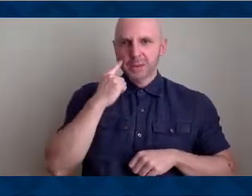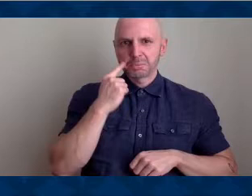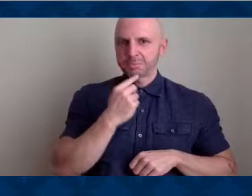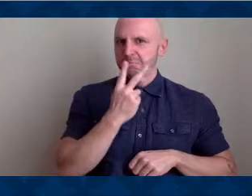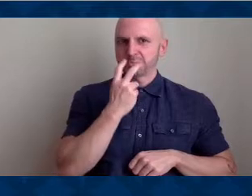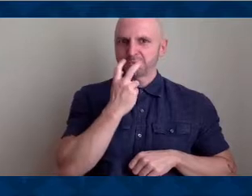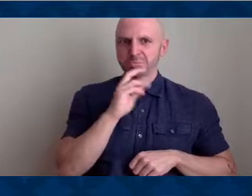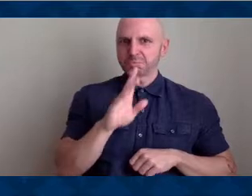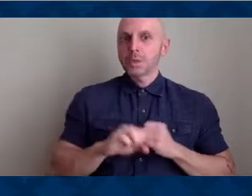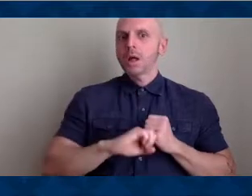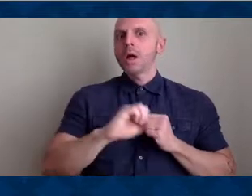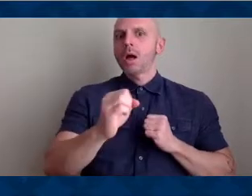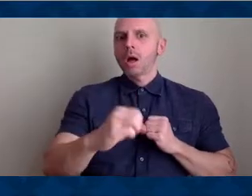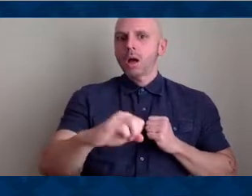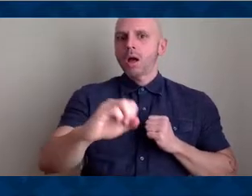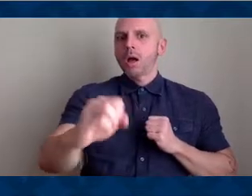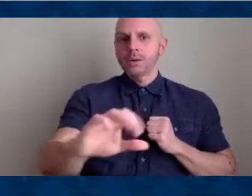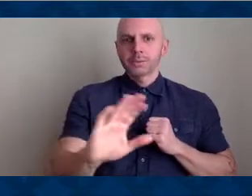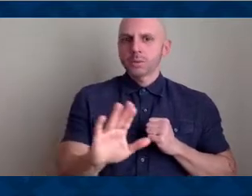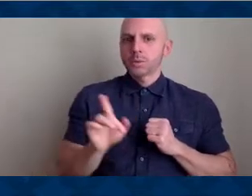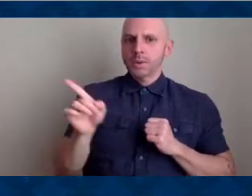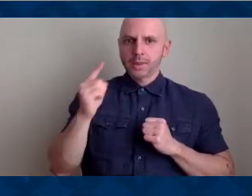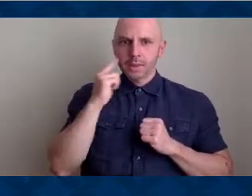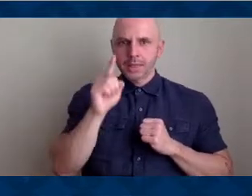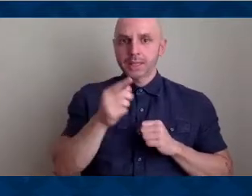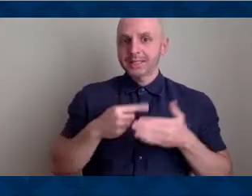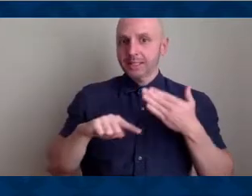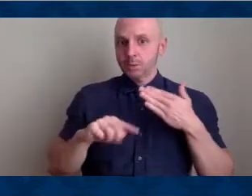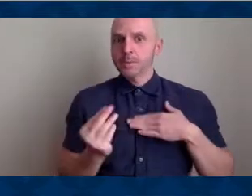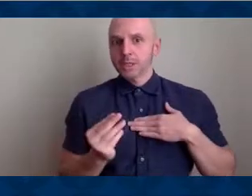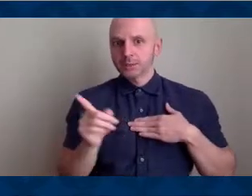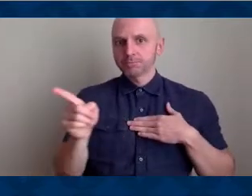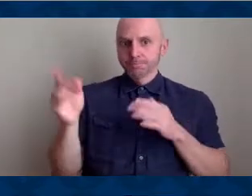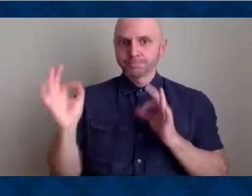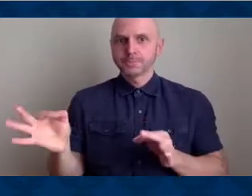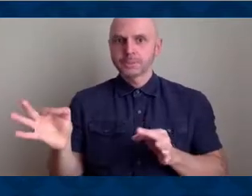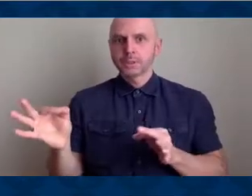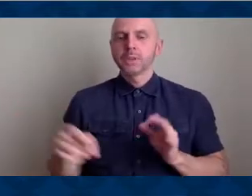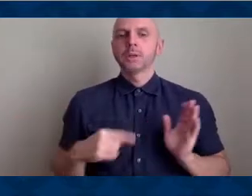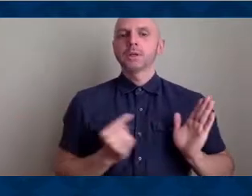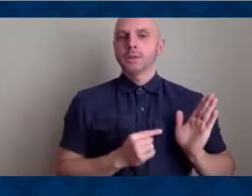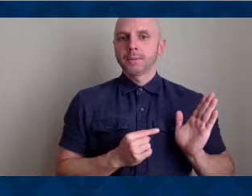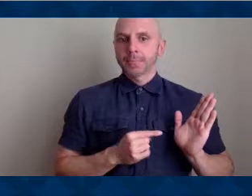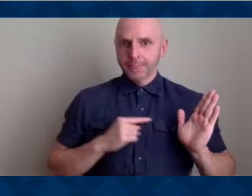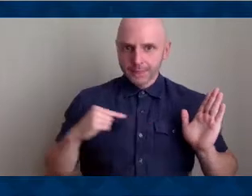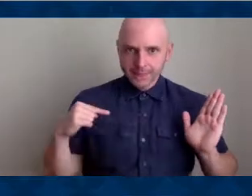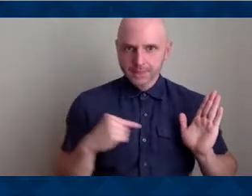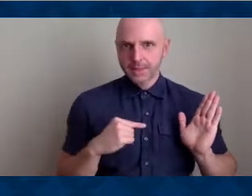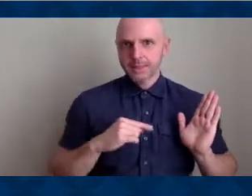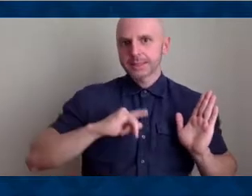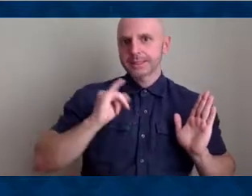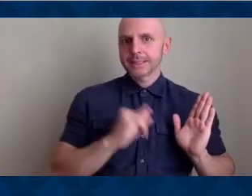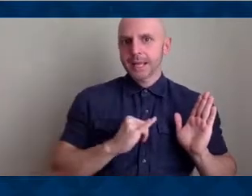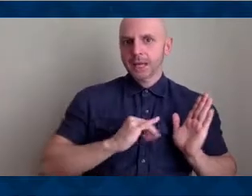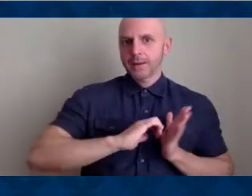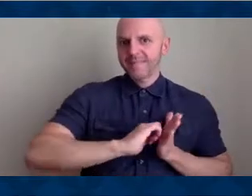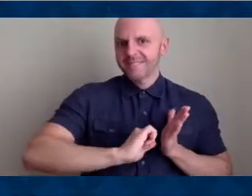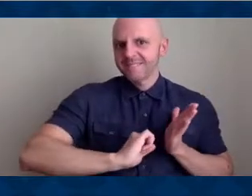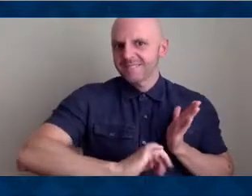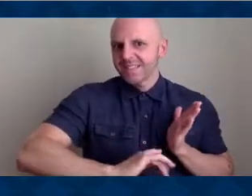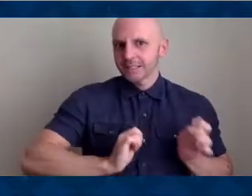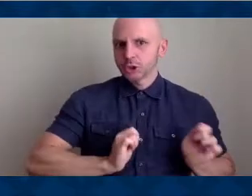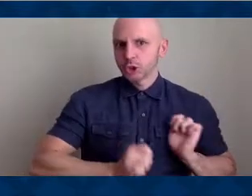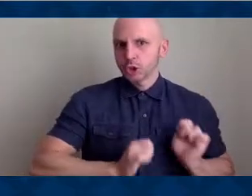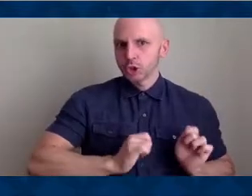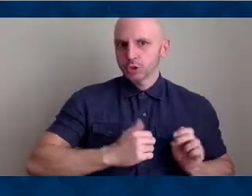I'm hoping it will make a decision one way or the other. It might decide to delay and hold off, but